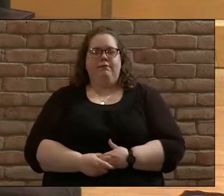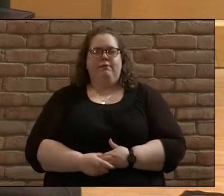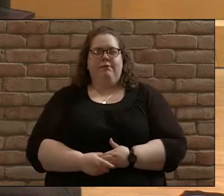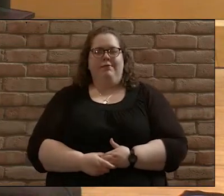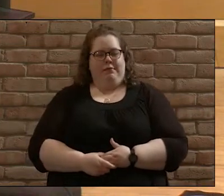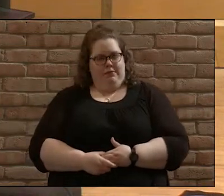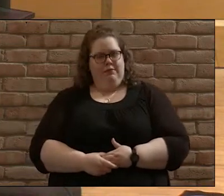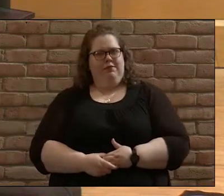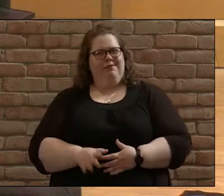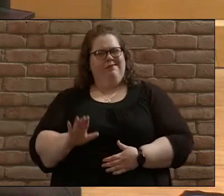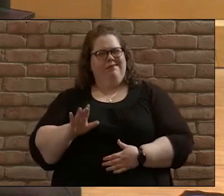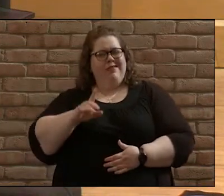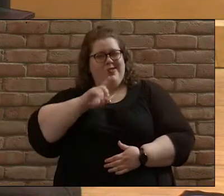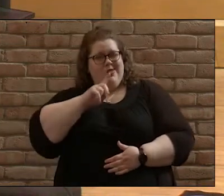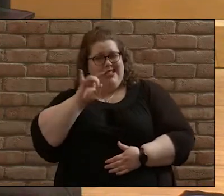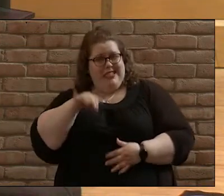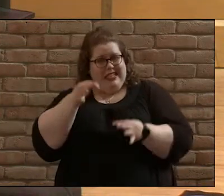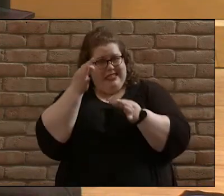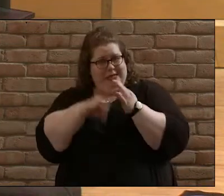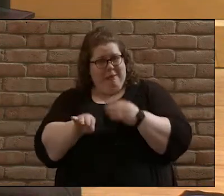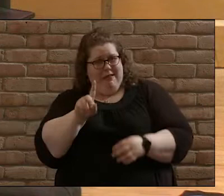Can it really be that simple?